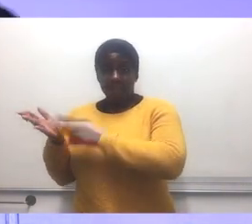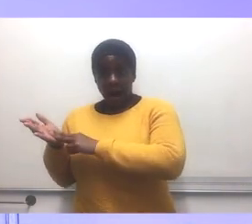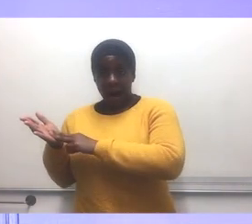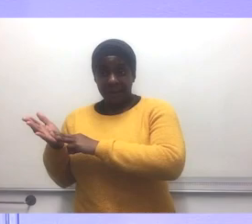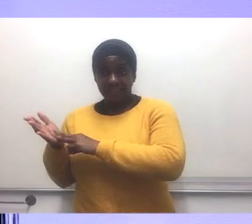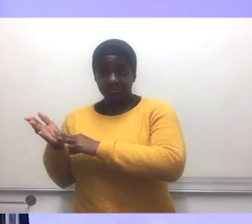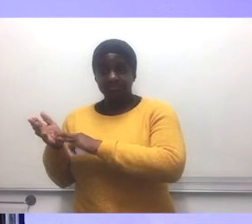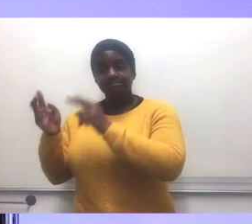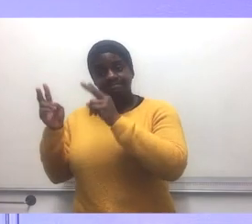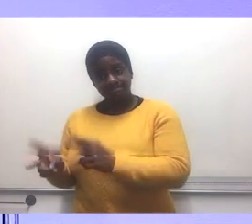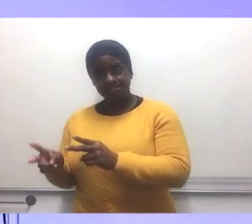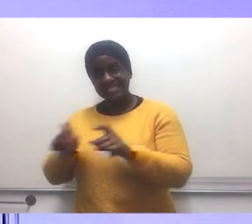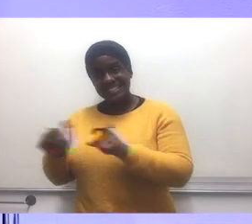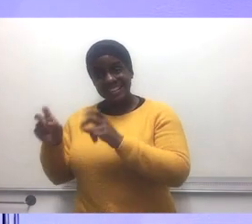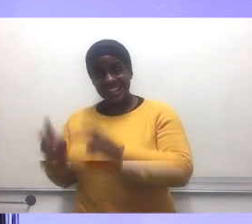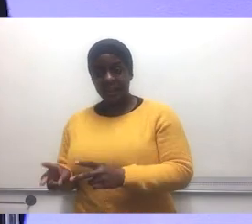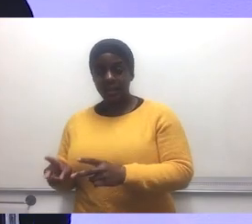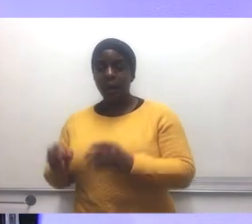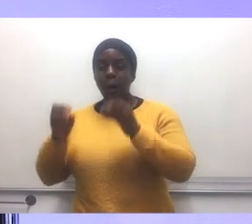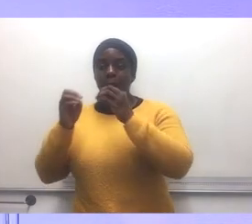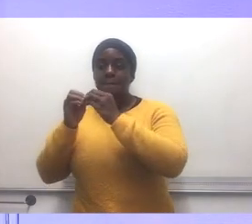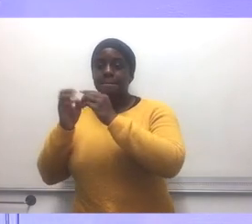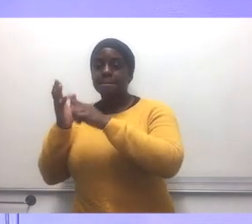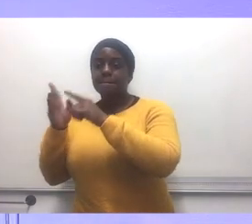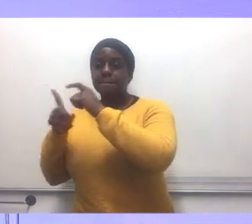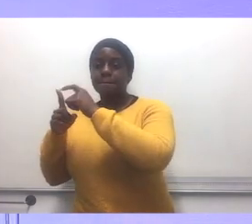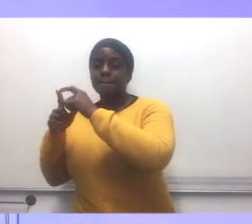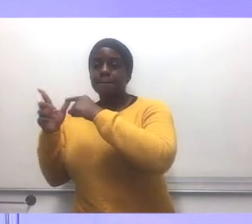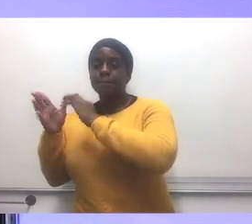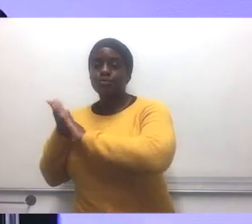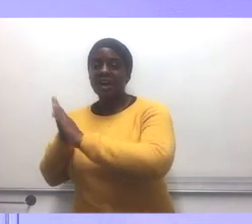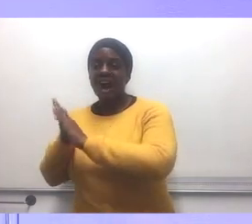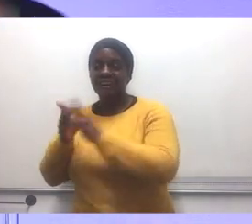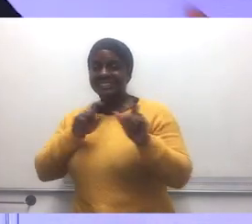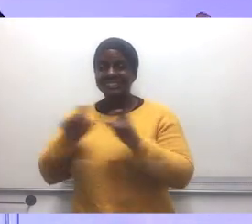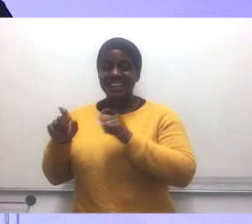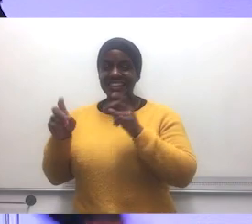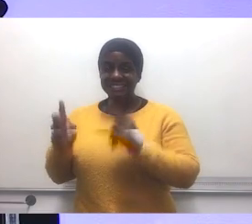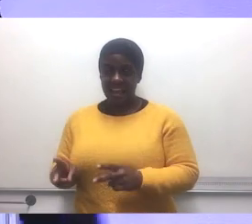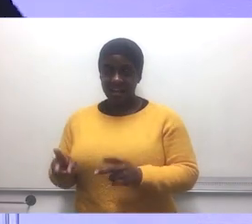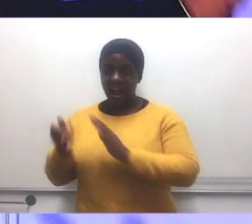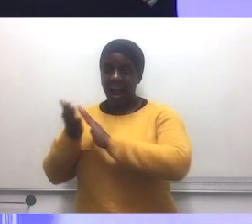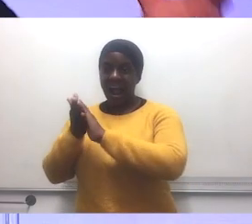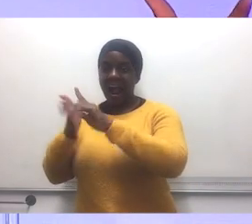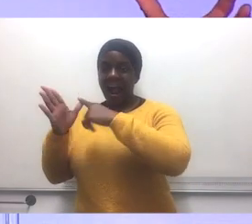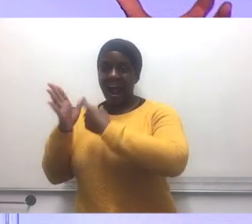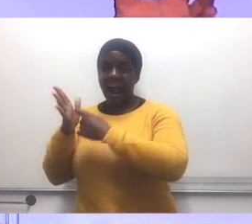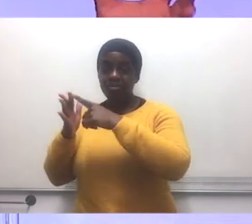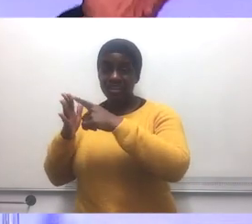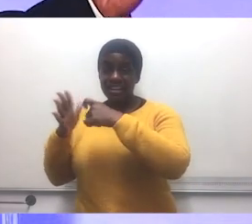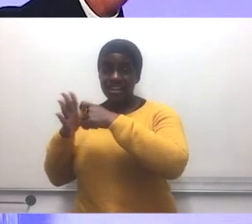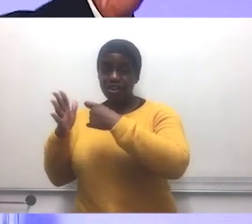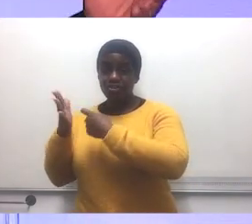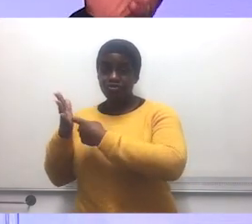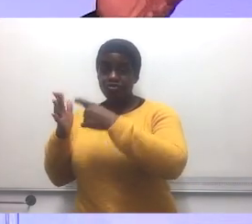died and is still dead. Buddha is still dead. Hare Krishna. Yes, all the